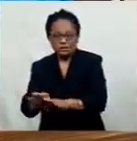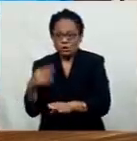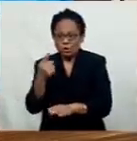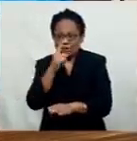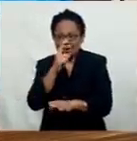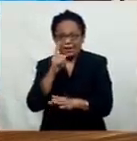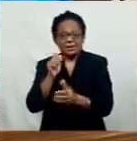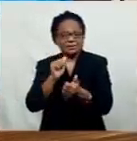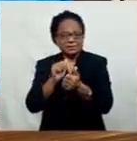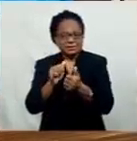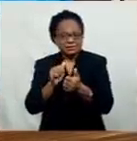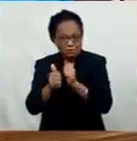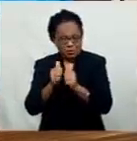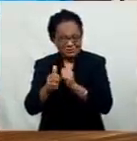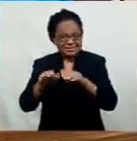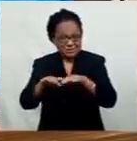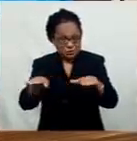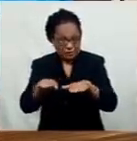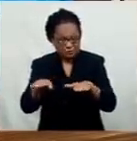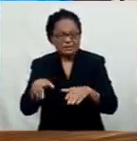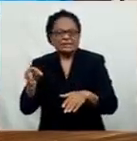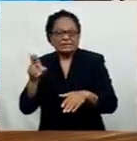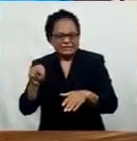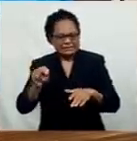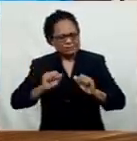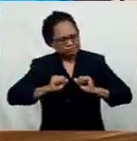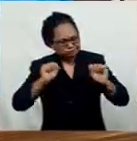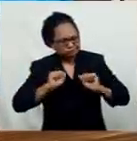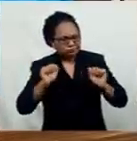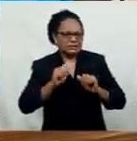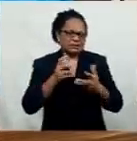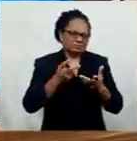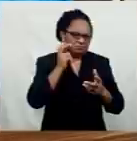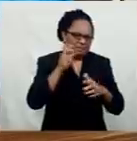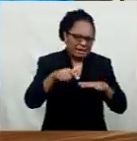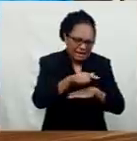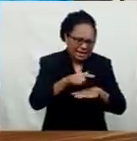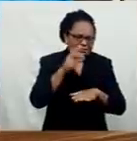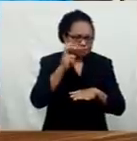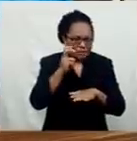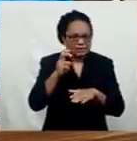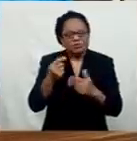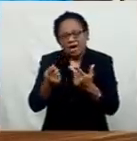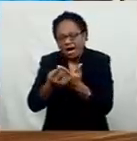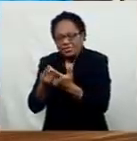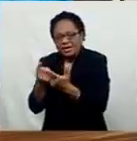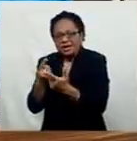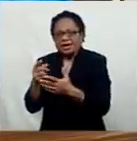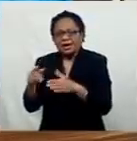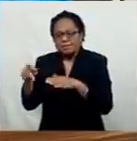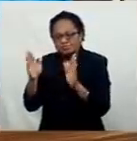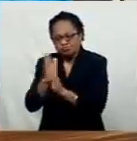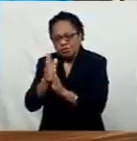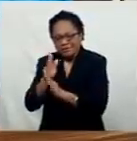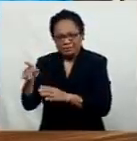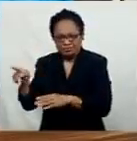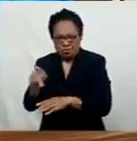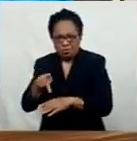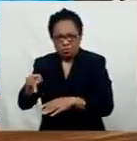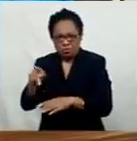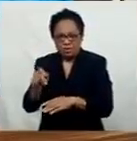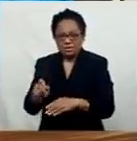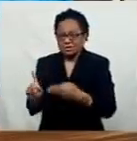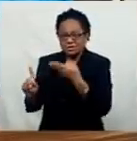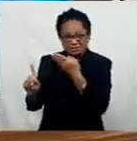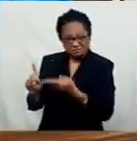but to do land training and rely on private pools. As Venina Rakautonga reports, the national swimmers are currently vying for a